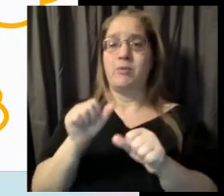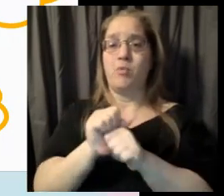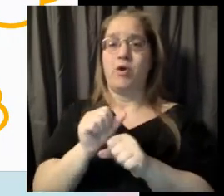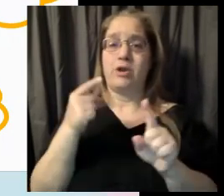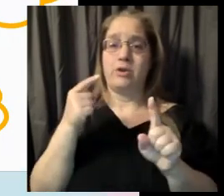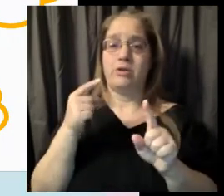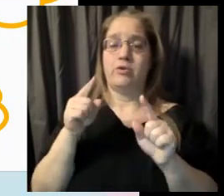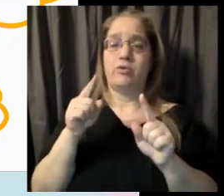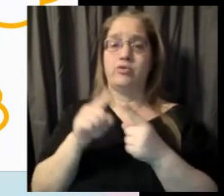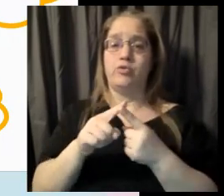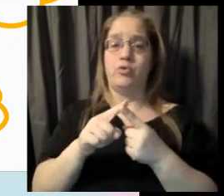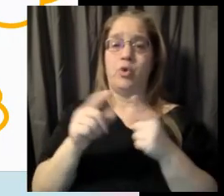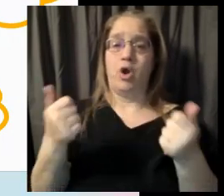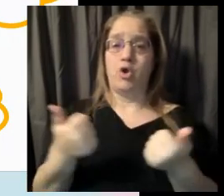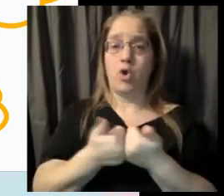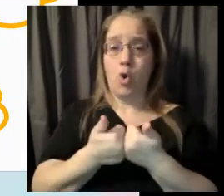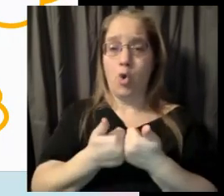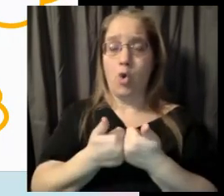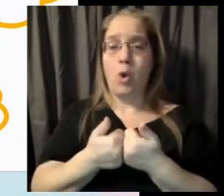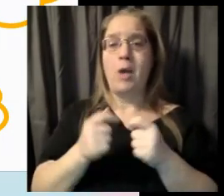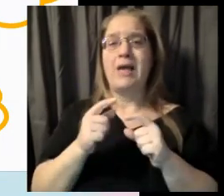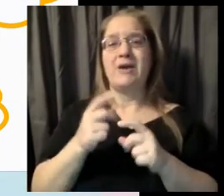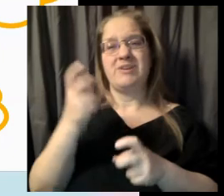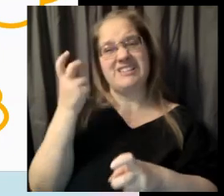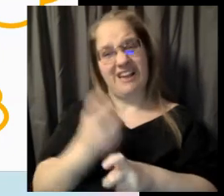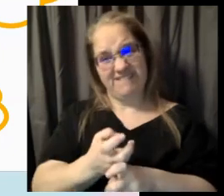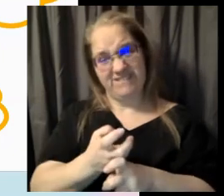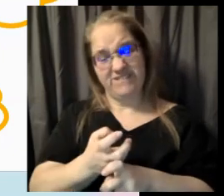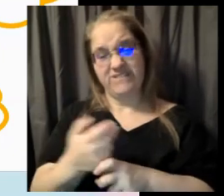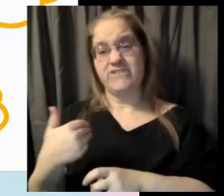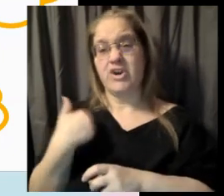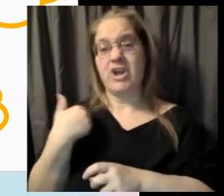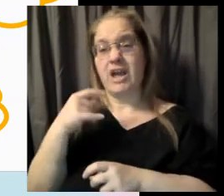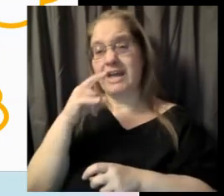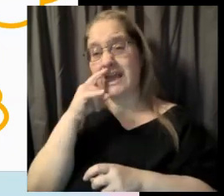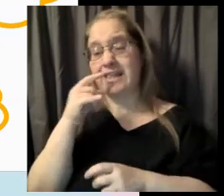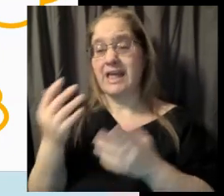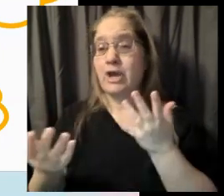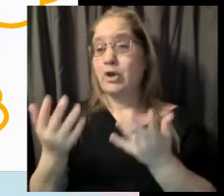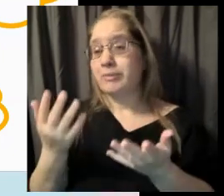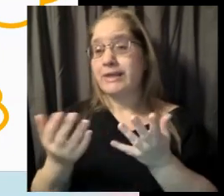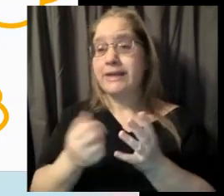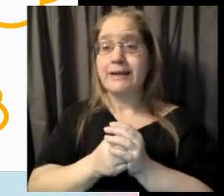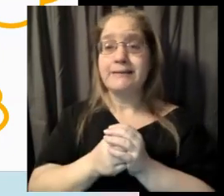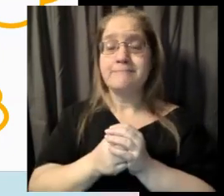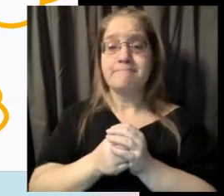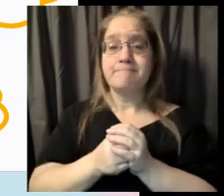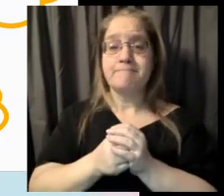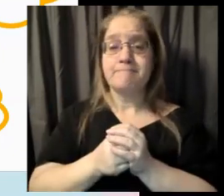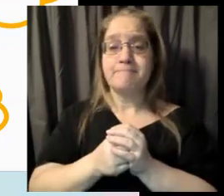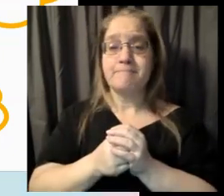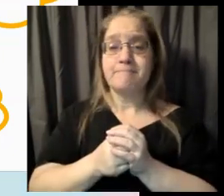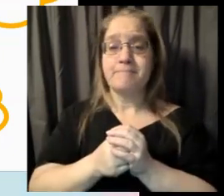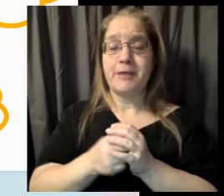when challenges arise. For young learners, that could just be as simple as finishing